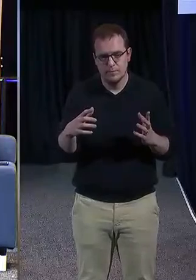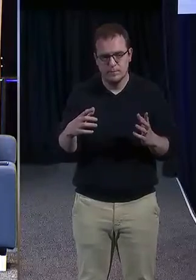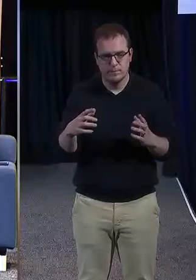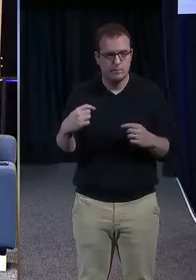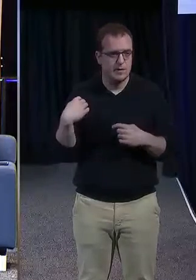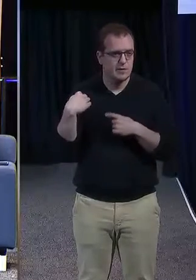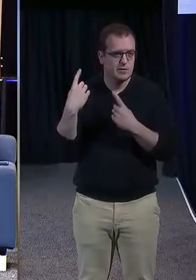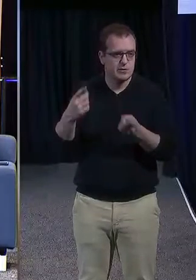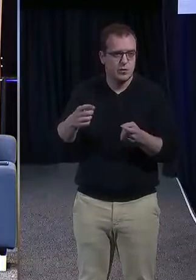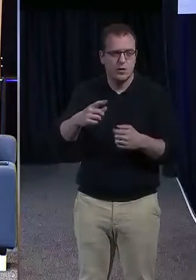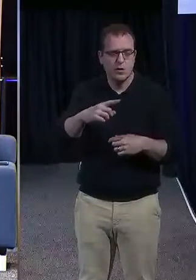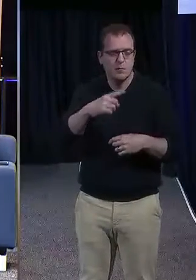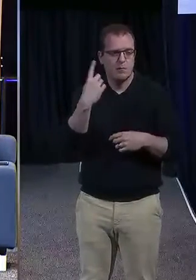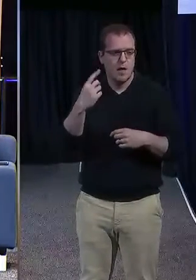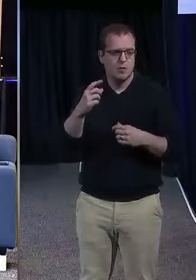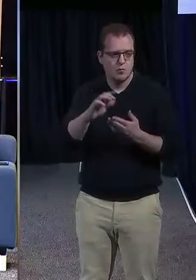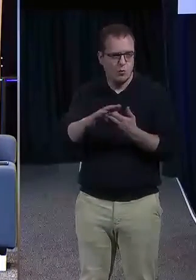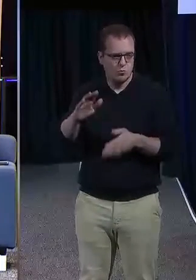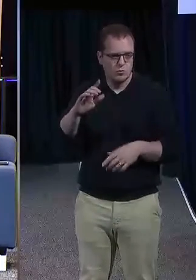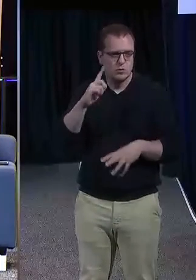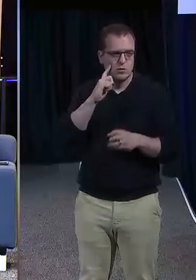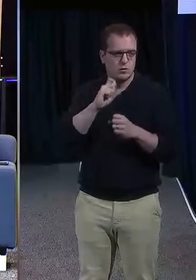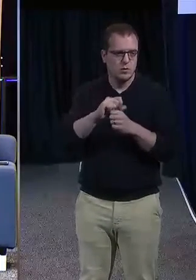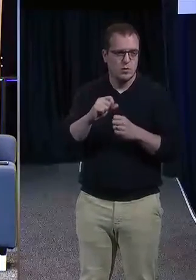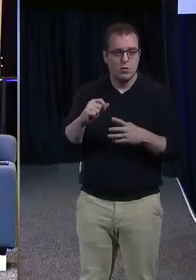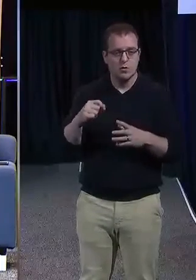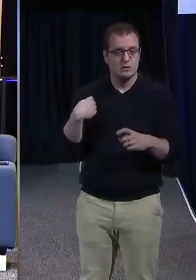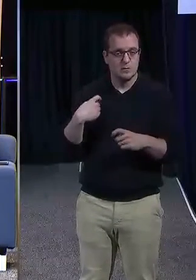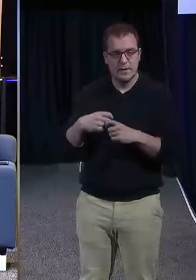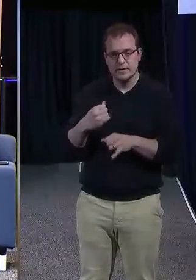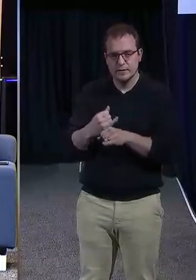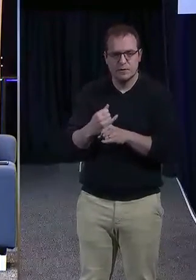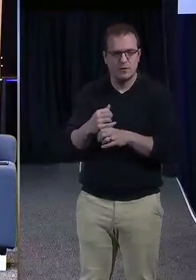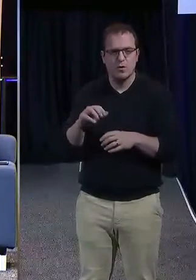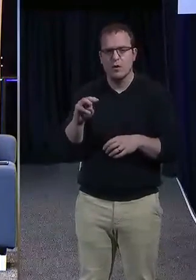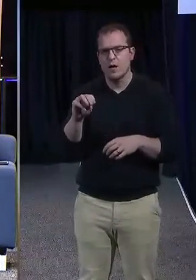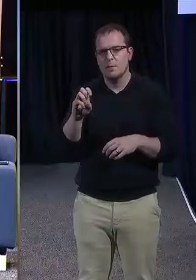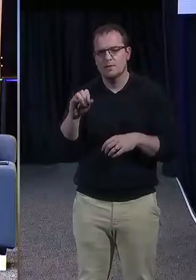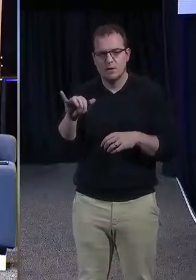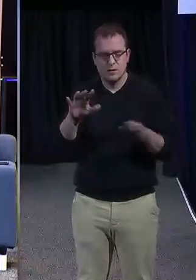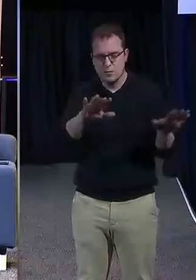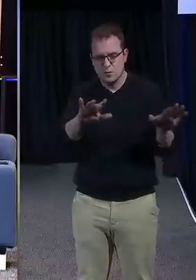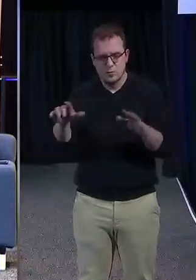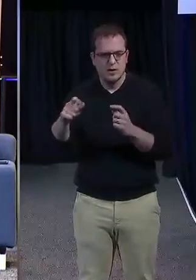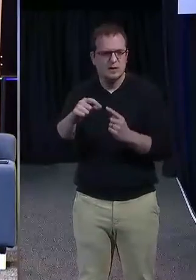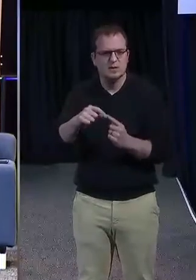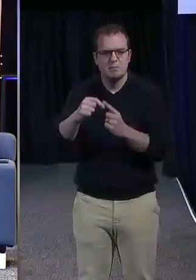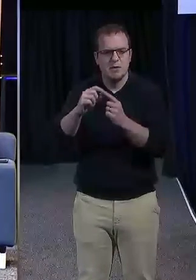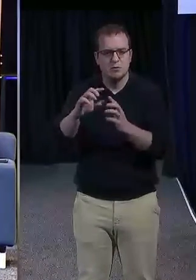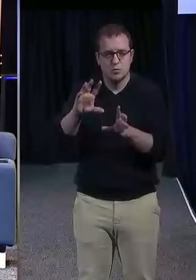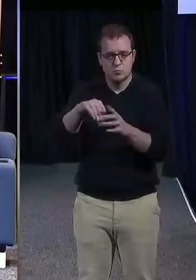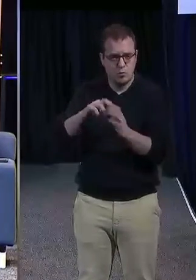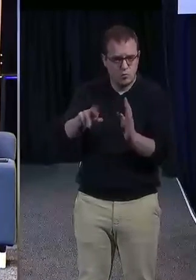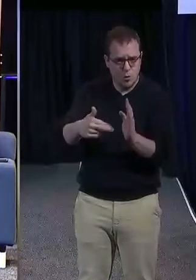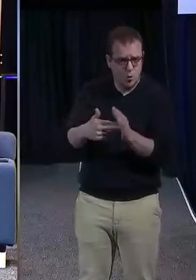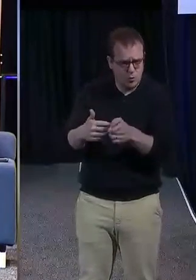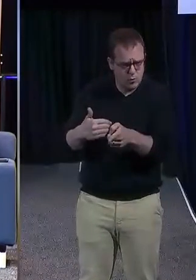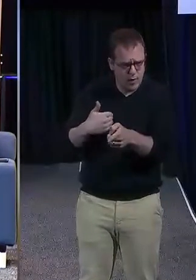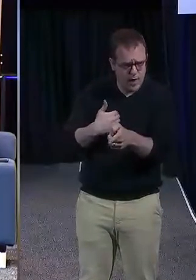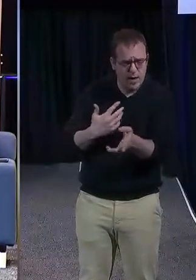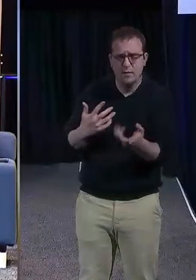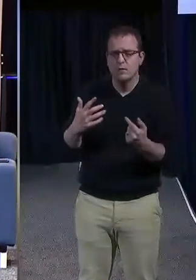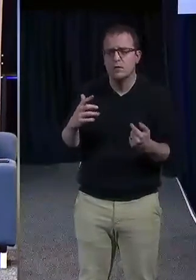Black colleges and universities, our Hispanic serving institutions, our MSIs, and any special role there. And